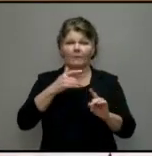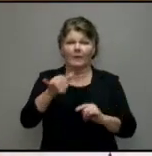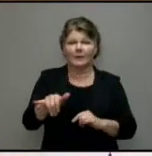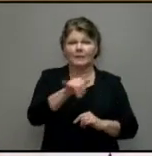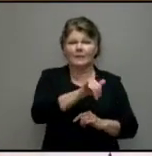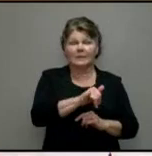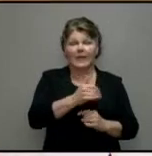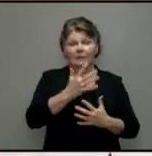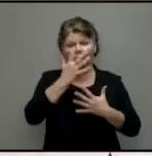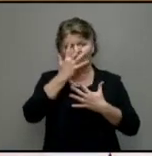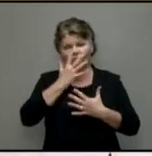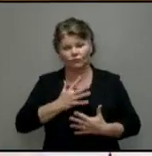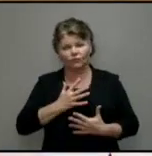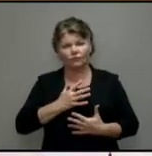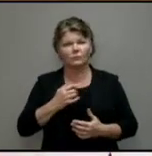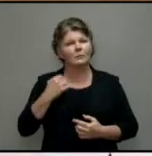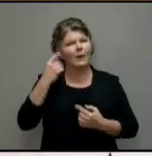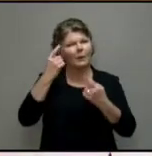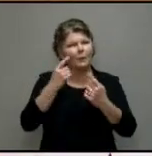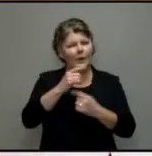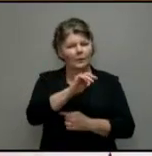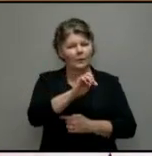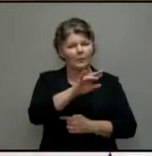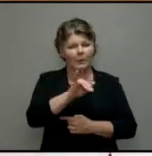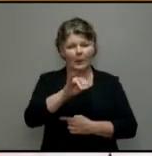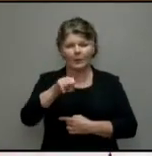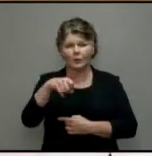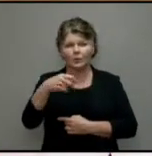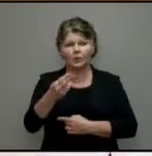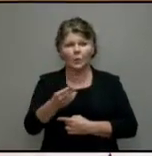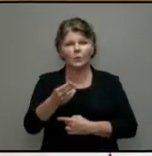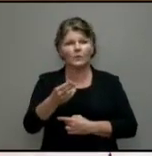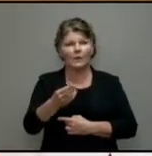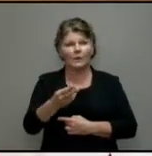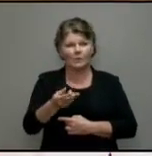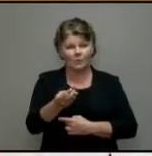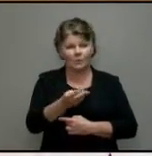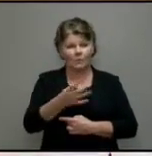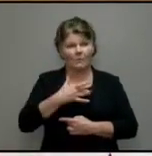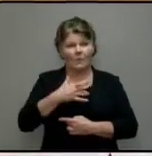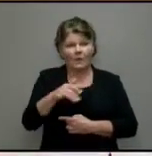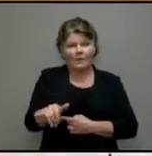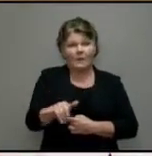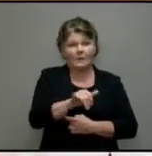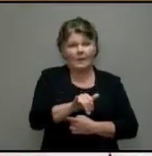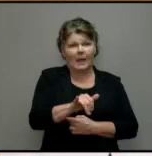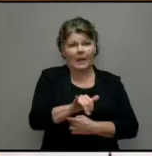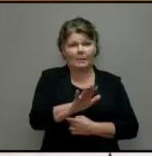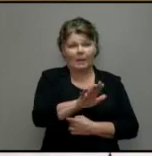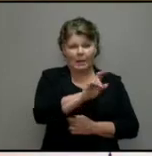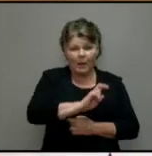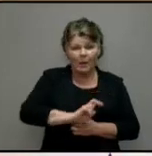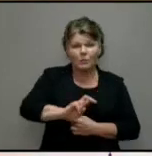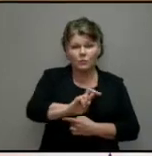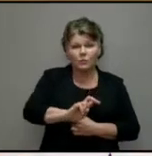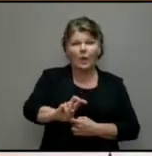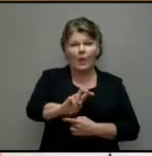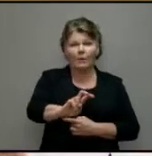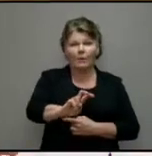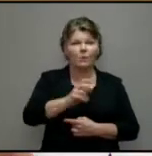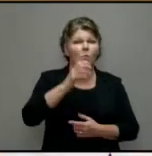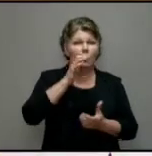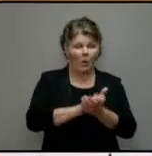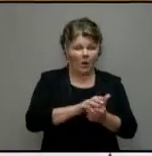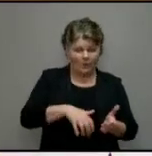I wonder, did Mary and Joseph feel the same way? After the hubbub of the travel to Bethlehem with the pregnant wife,